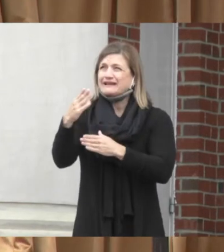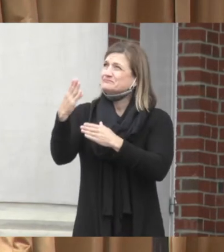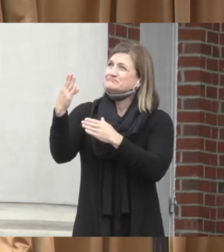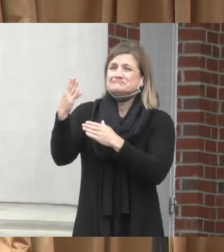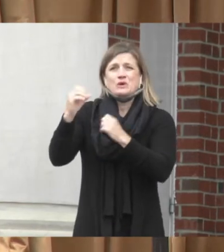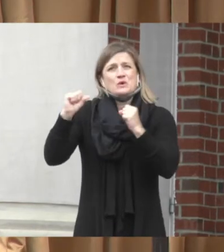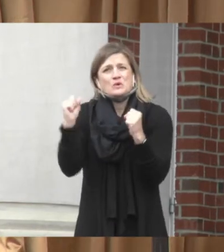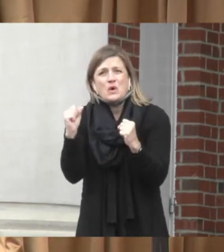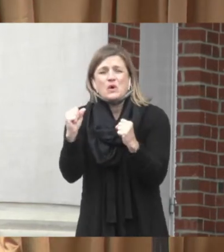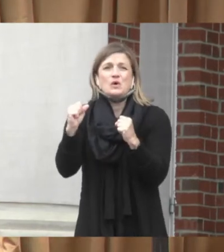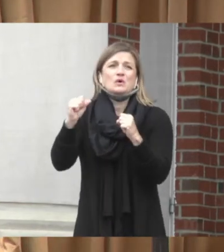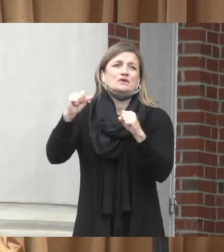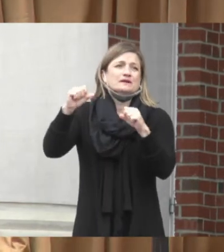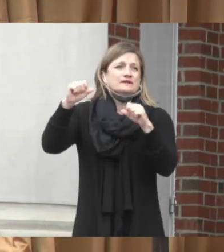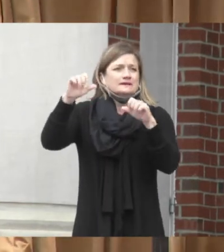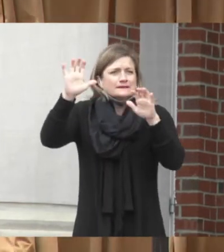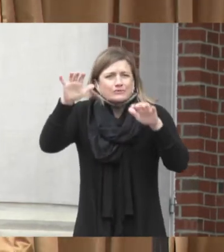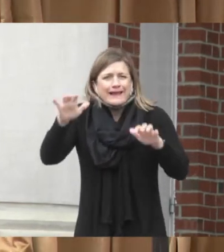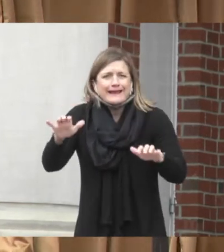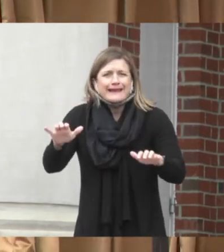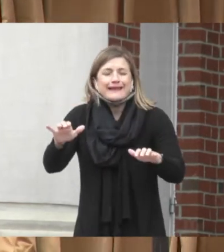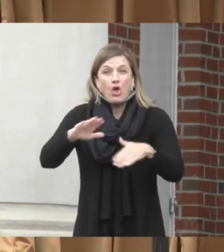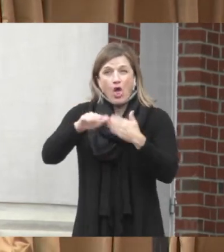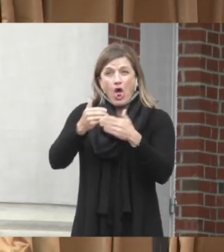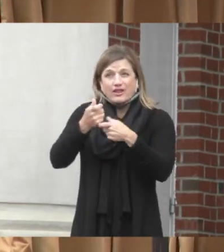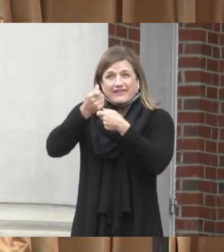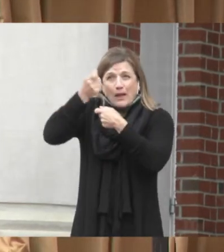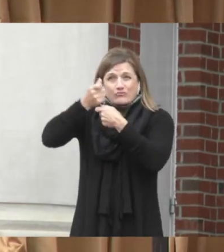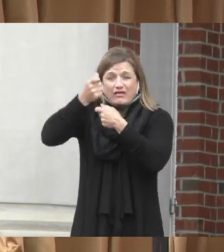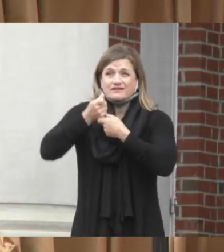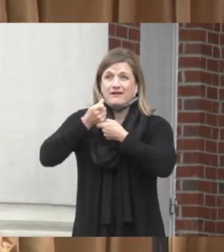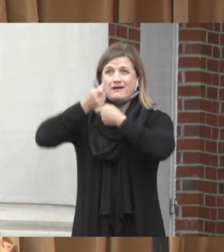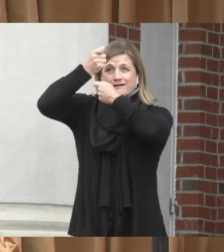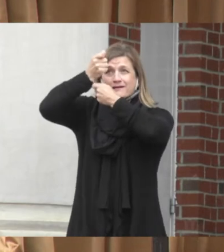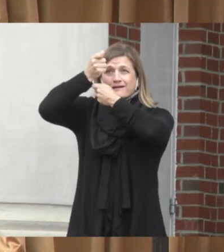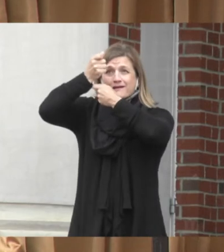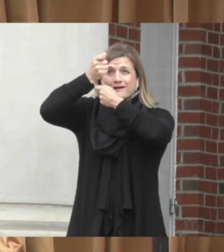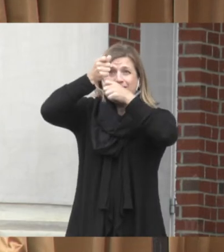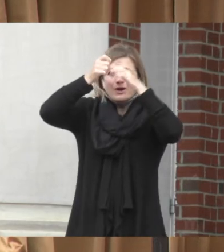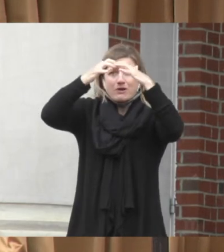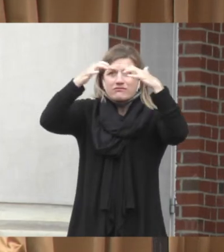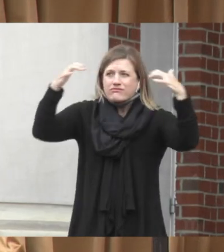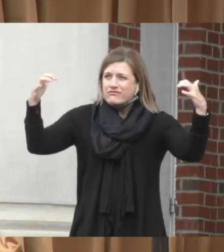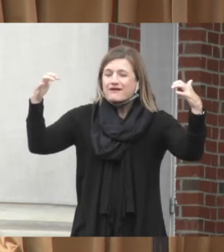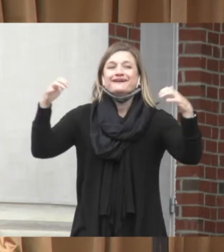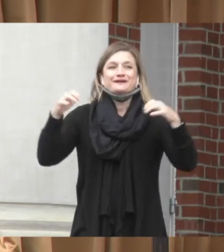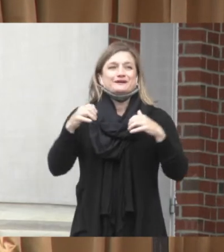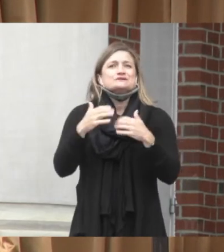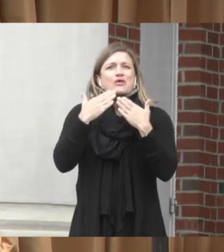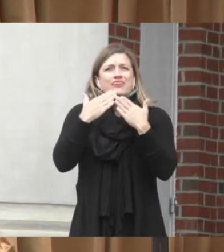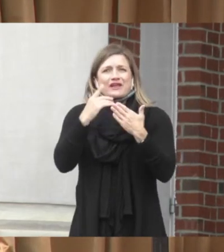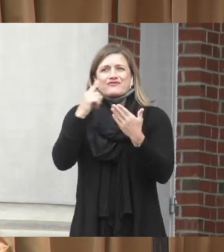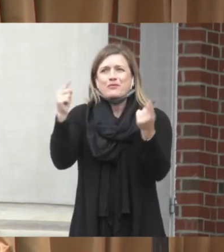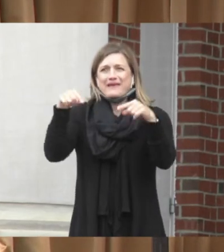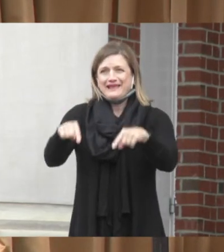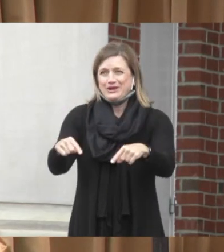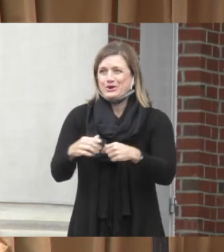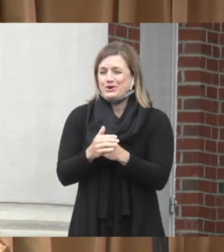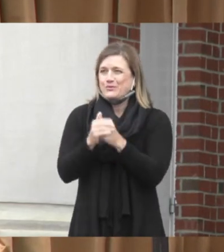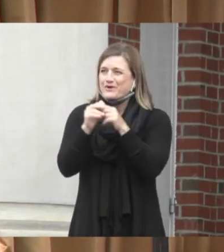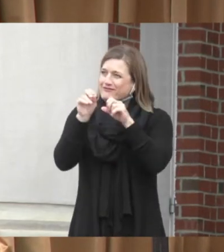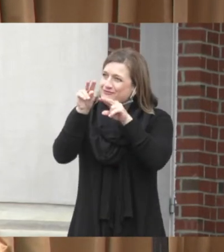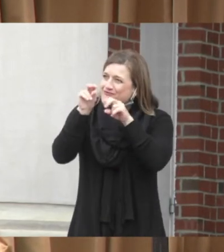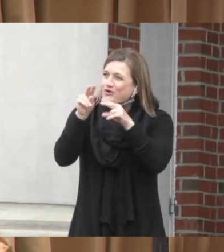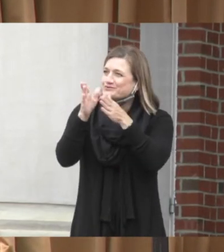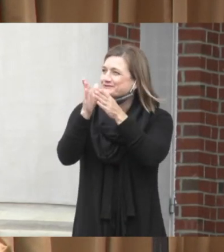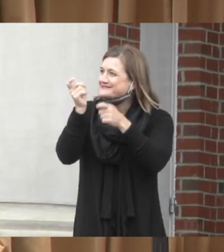the umbrellas under your chairs were up and it was raining. So thank you for being here. We look forward to celebrating with you. So